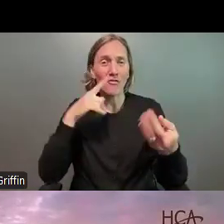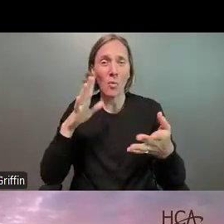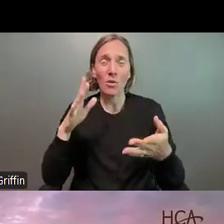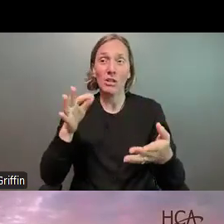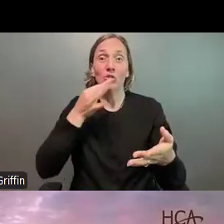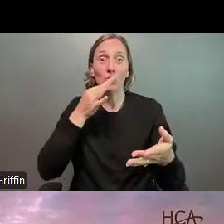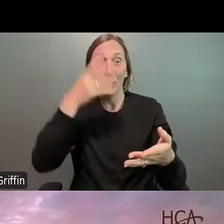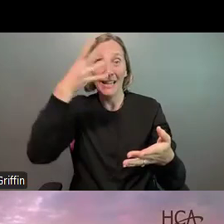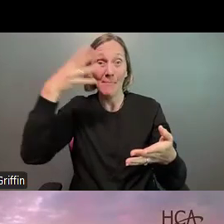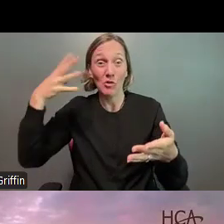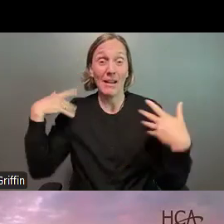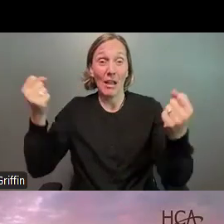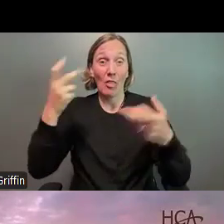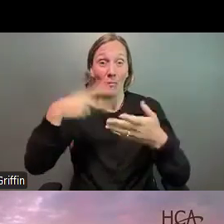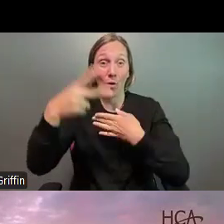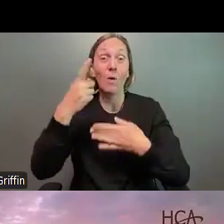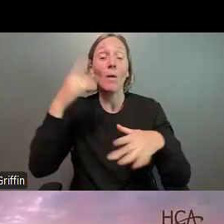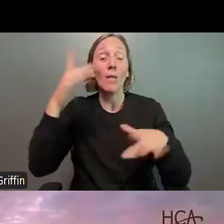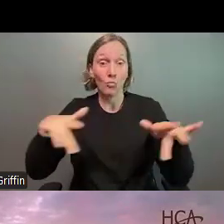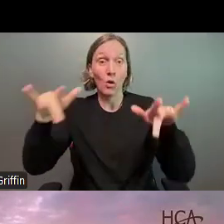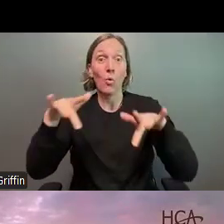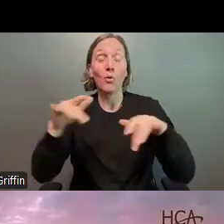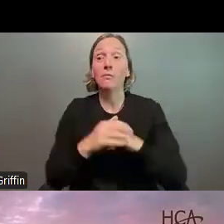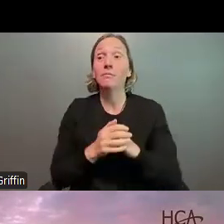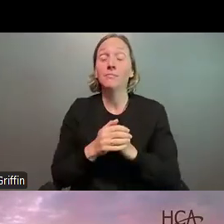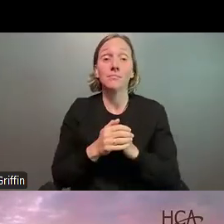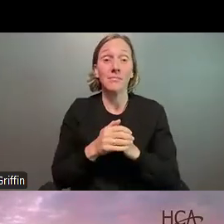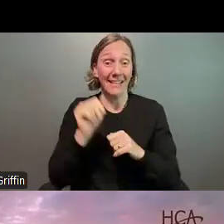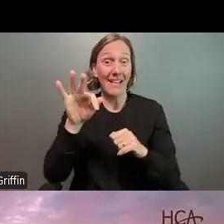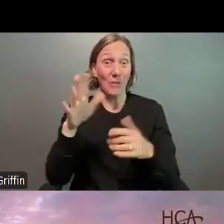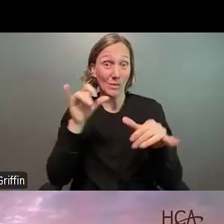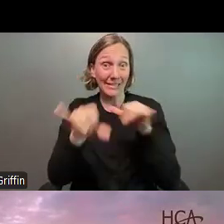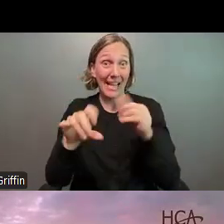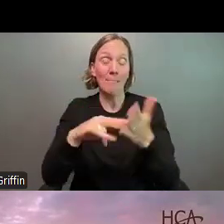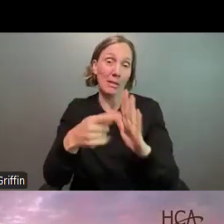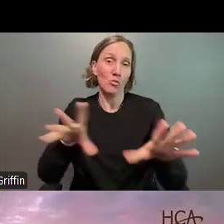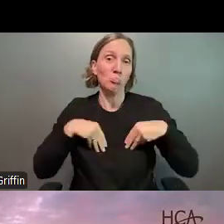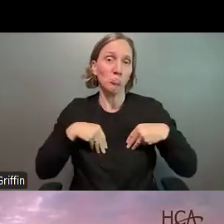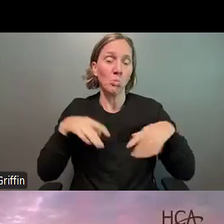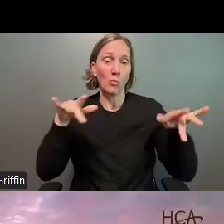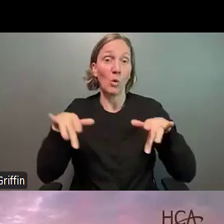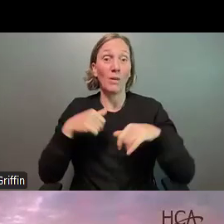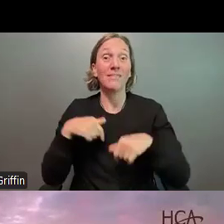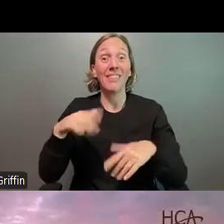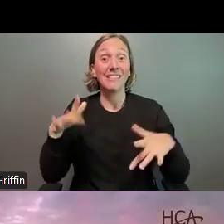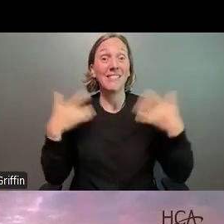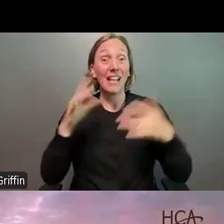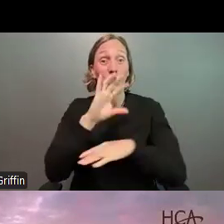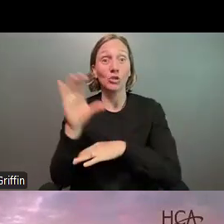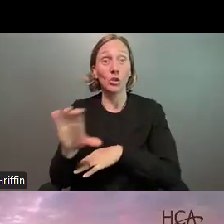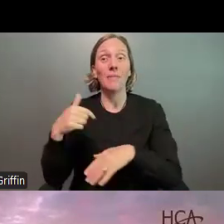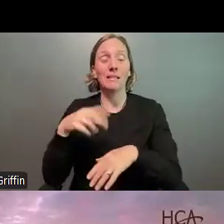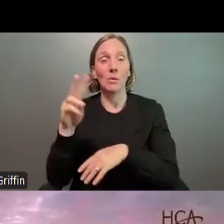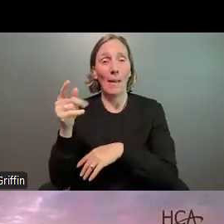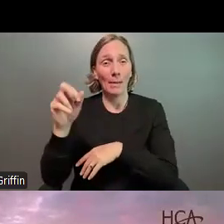This webinar is being recorded, and by staying in the webinar, you consent to being recorded. This is a Zoom event and webinar mode. Attendees